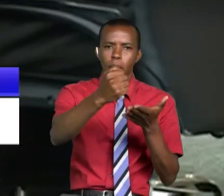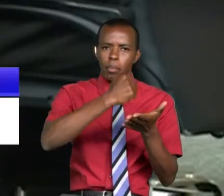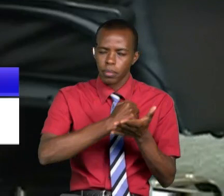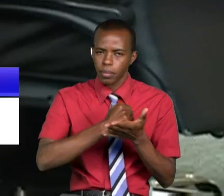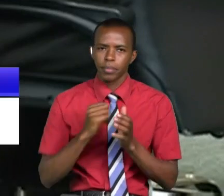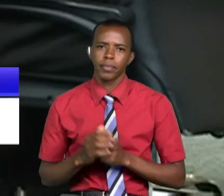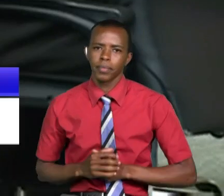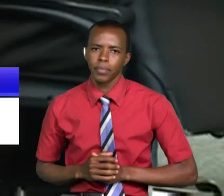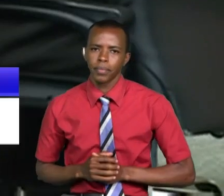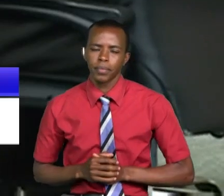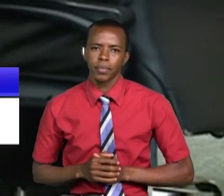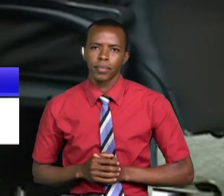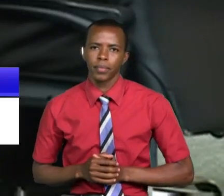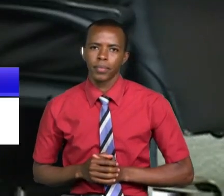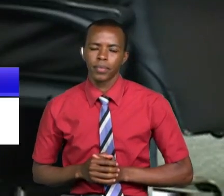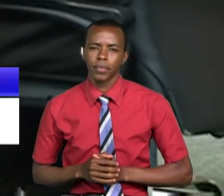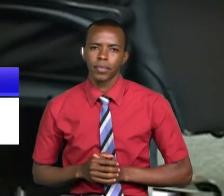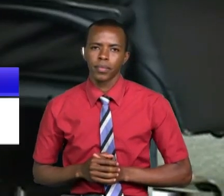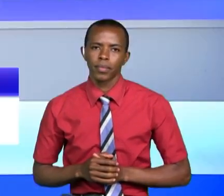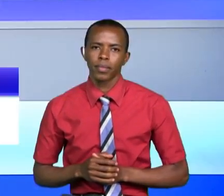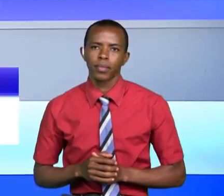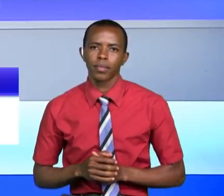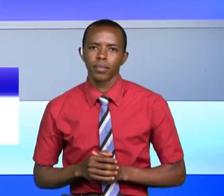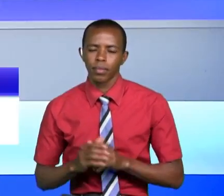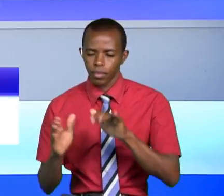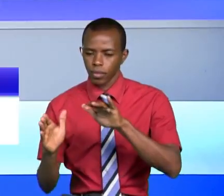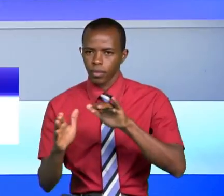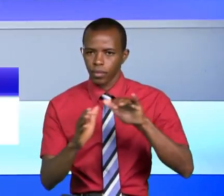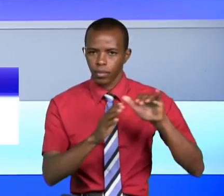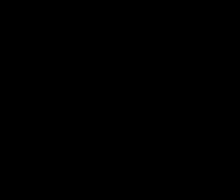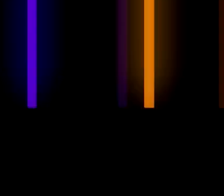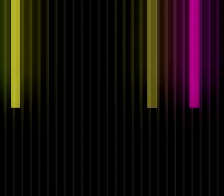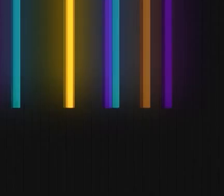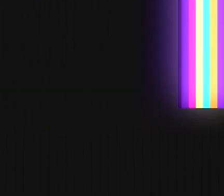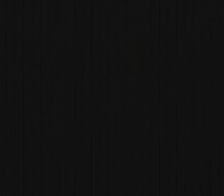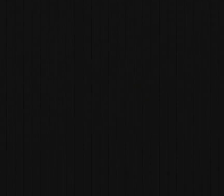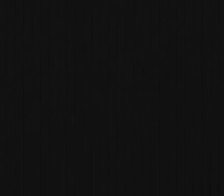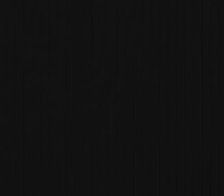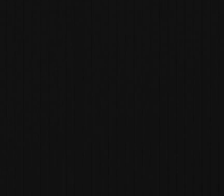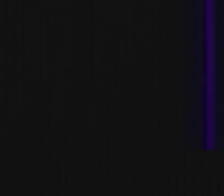Caroline Tuma, Switch TV. Thank you, Caroline Sumer.